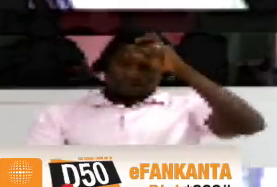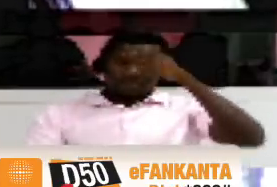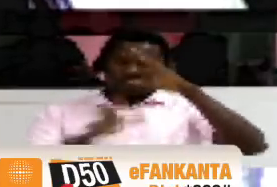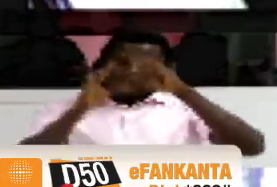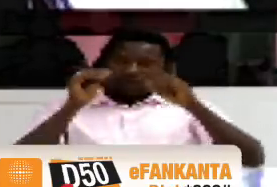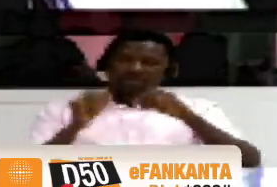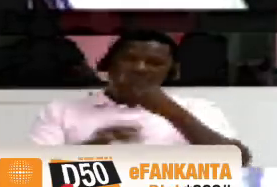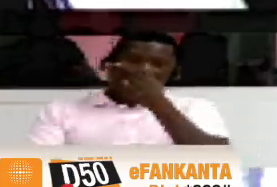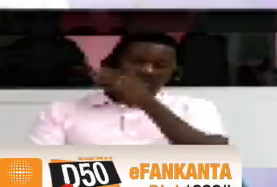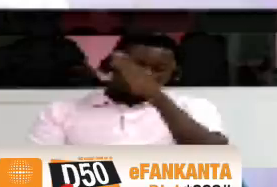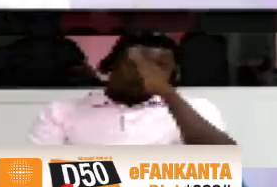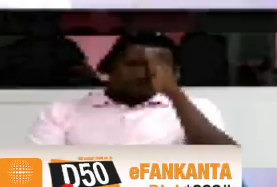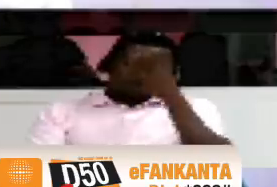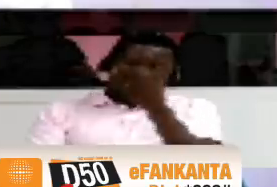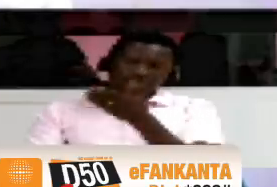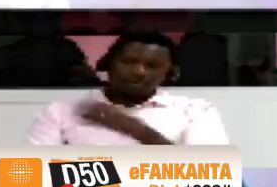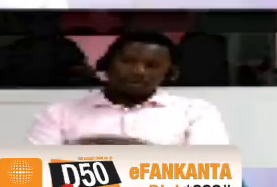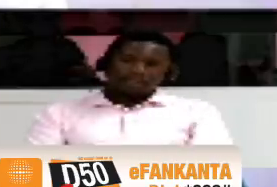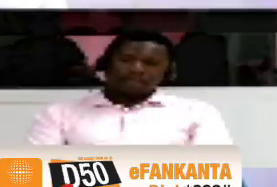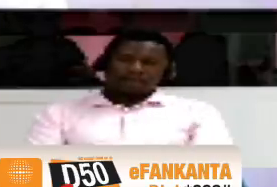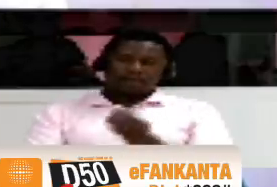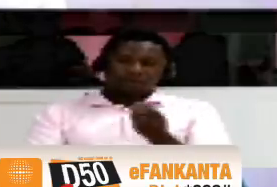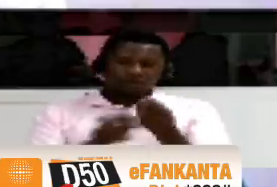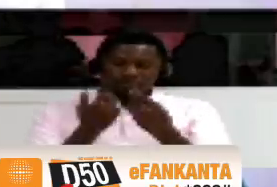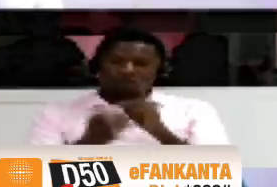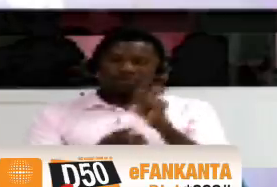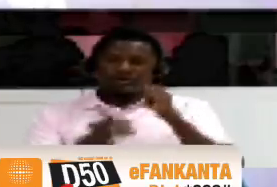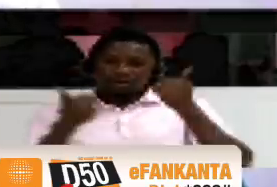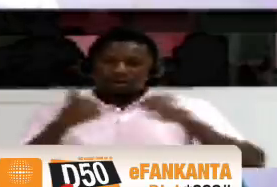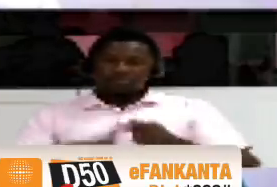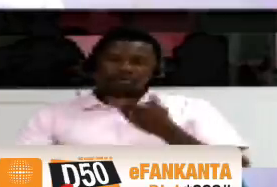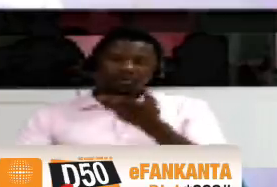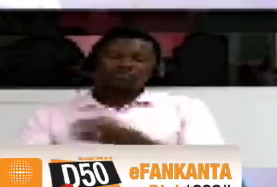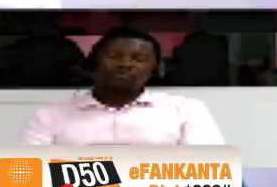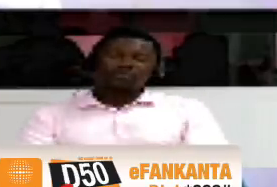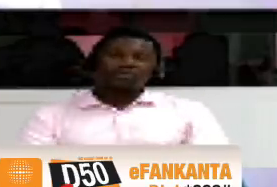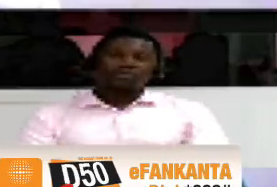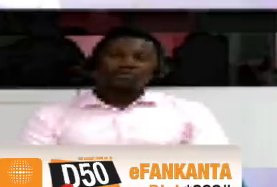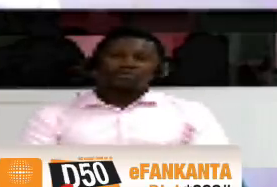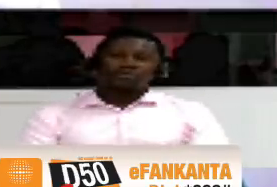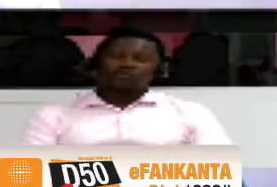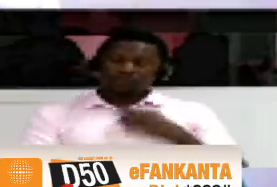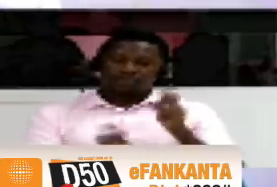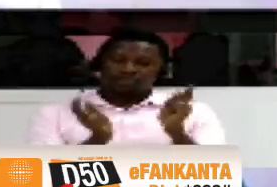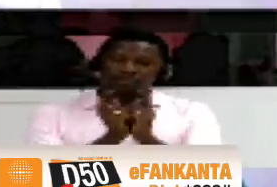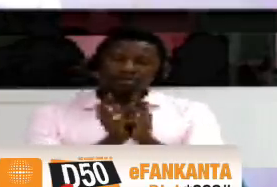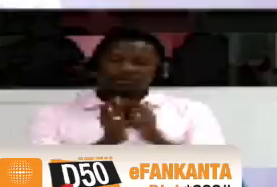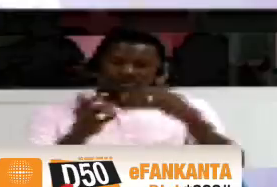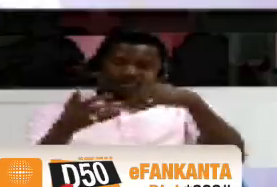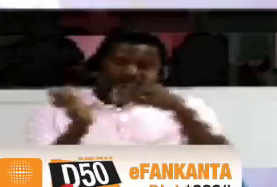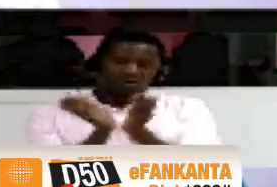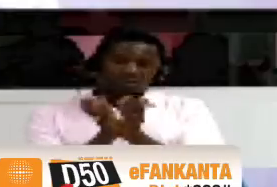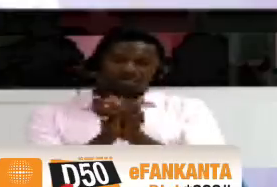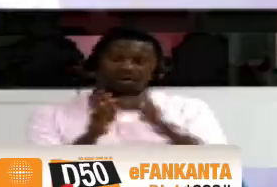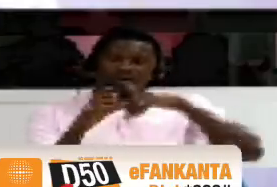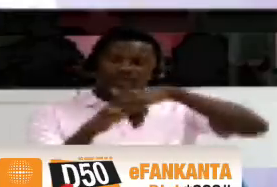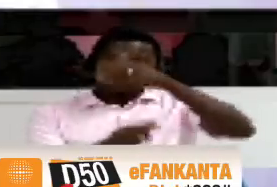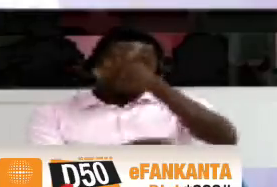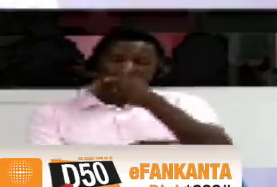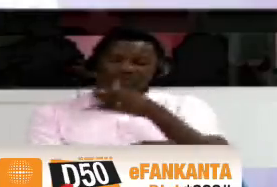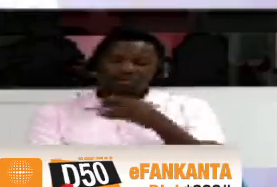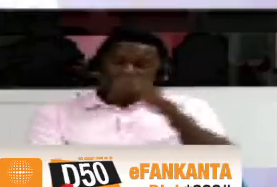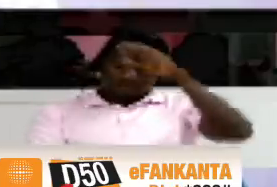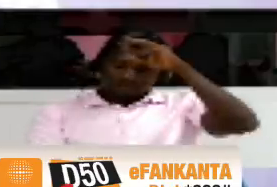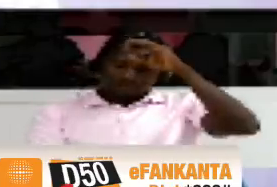Tell us what happened there. We even met the group outside the commissioner's